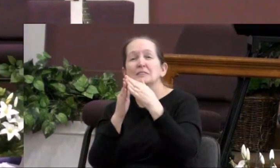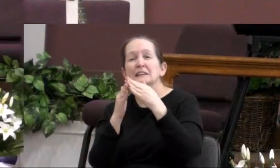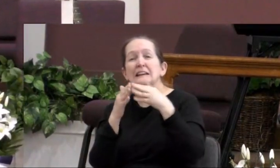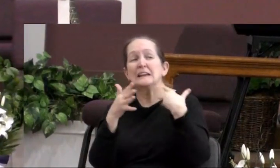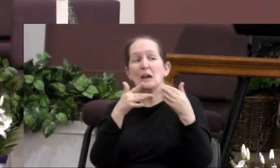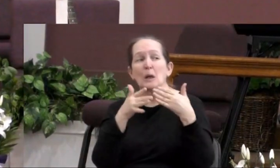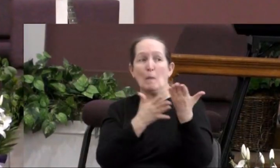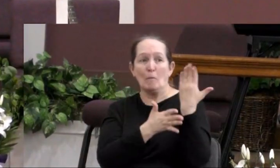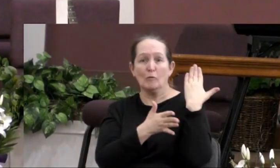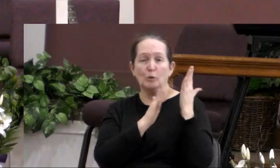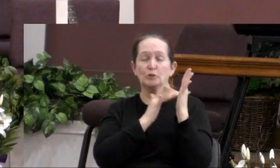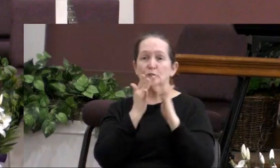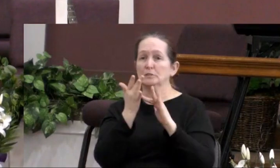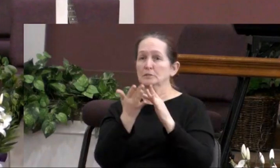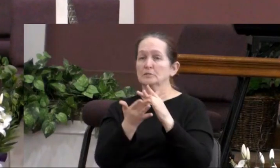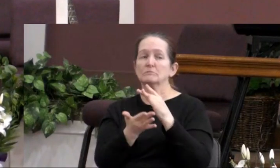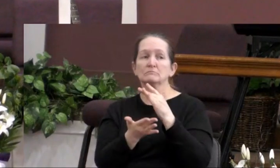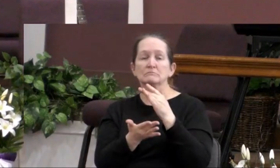stopped.